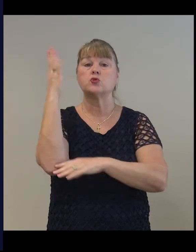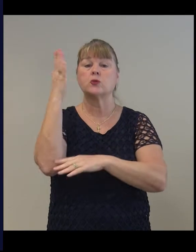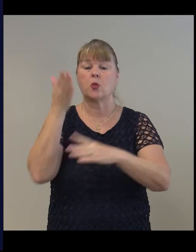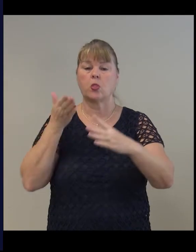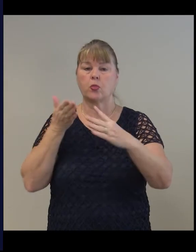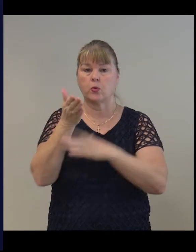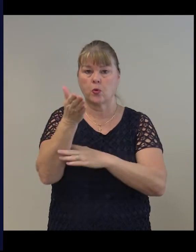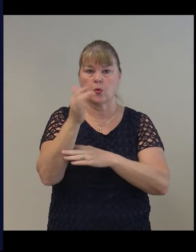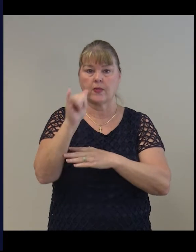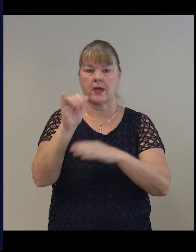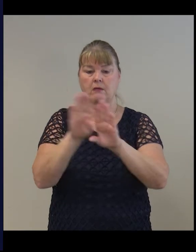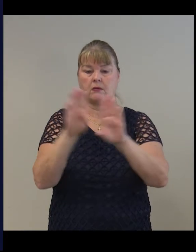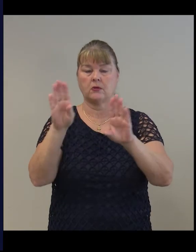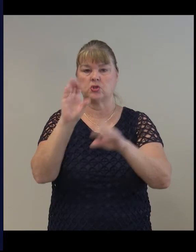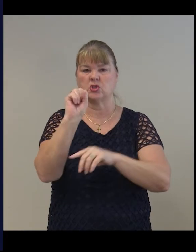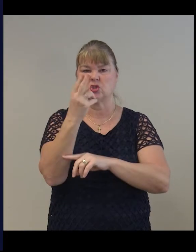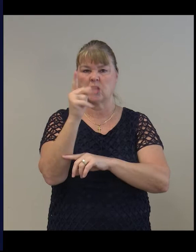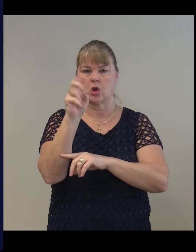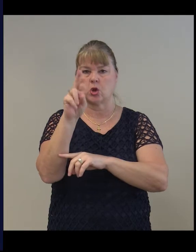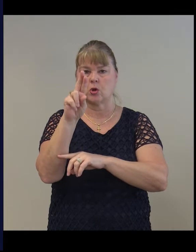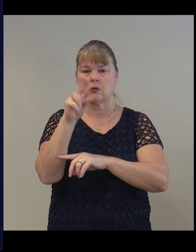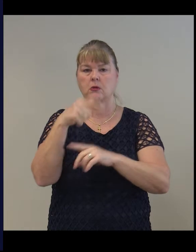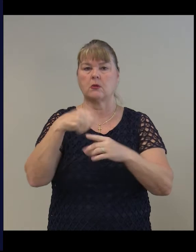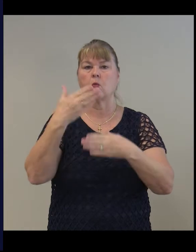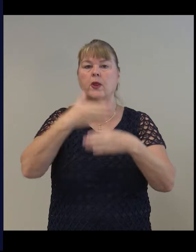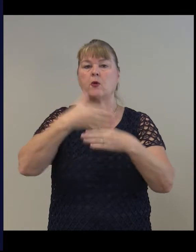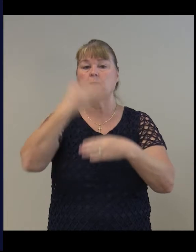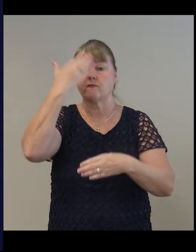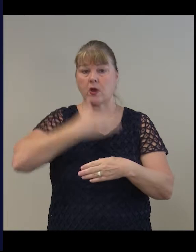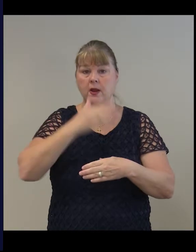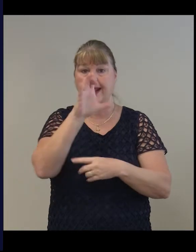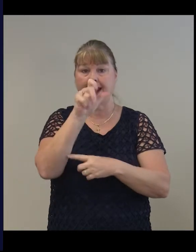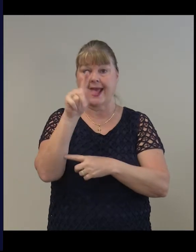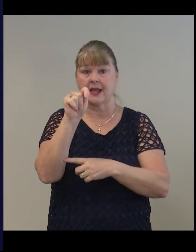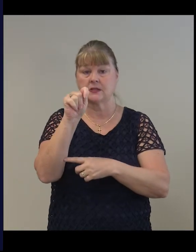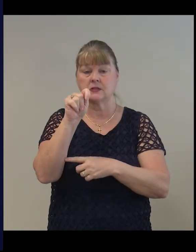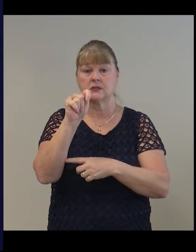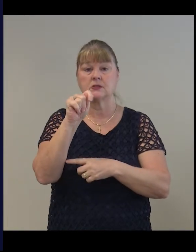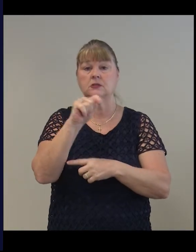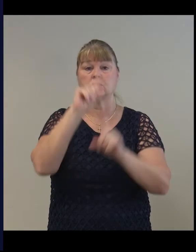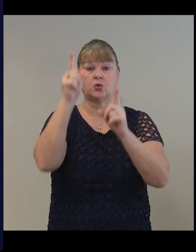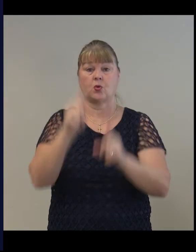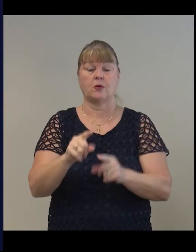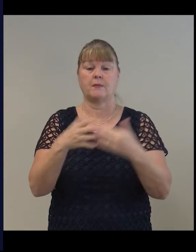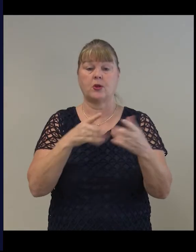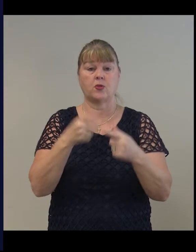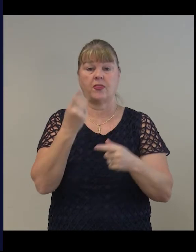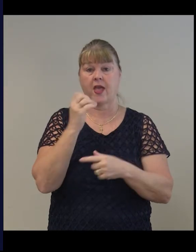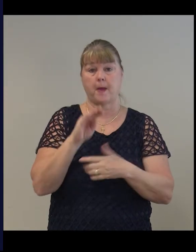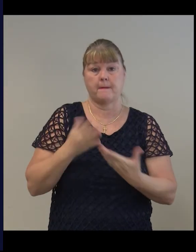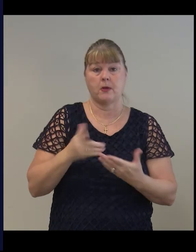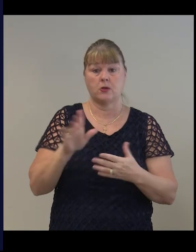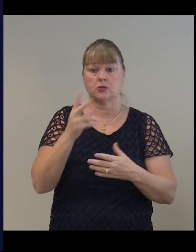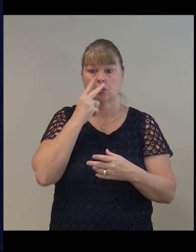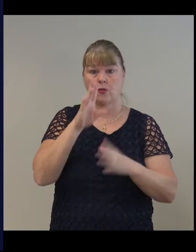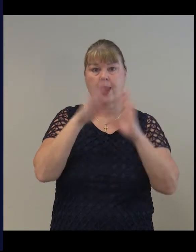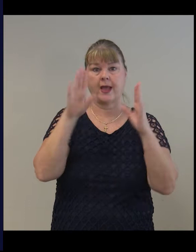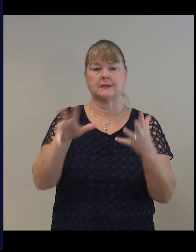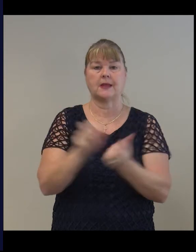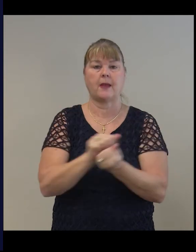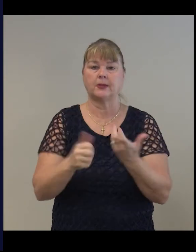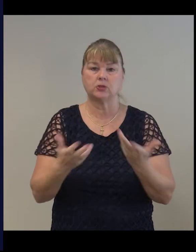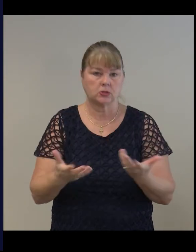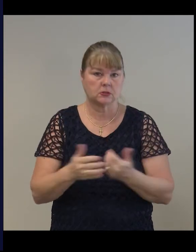shuttered window up front. Category storm didn't matter to them. All they saw was that their house was damaged. So these